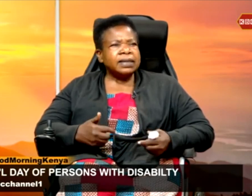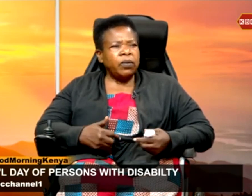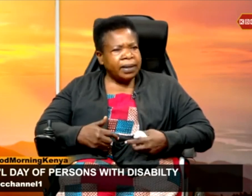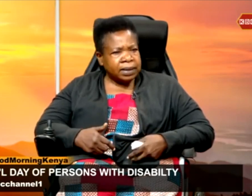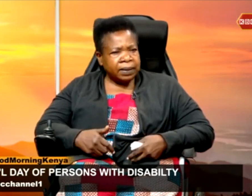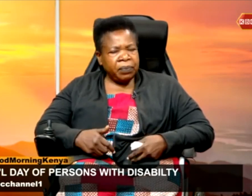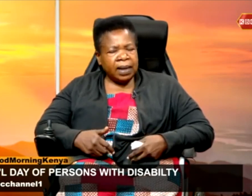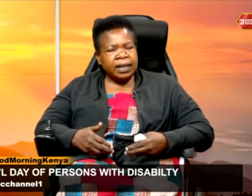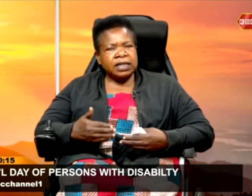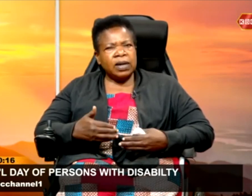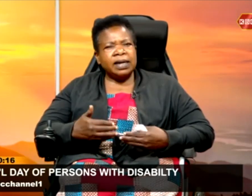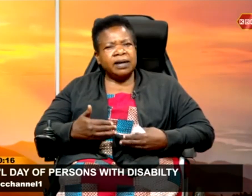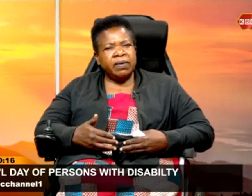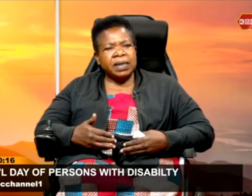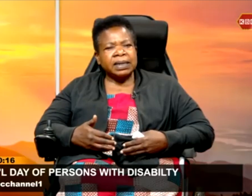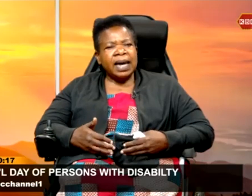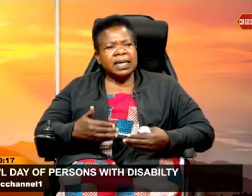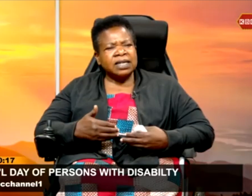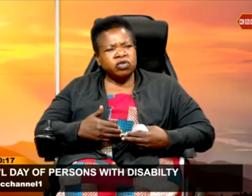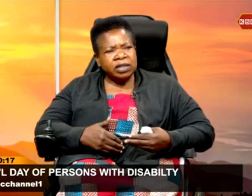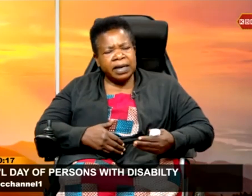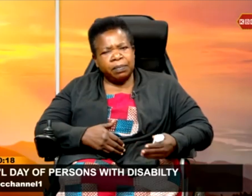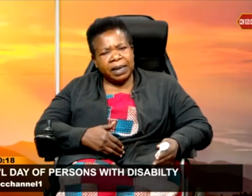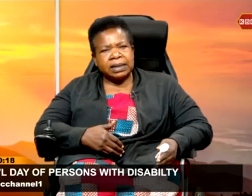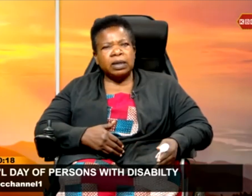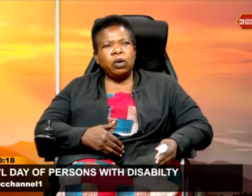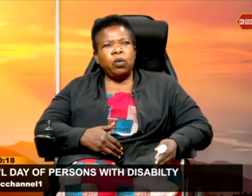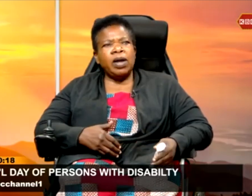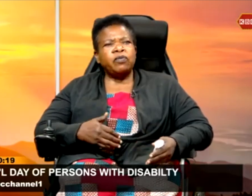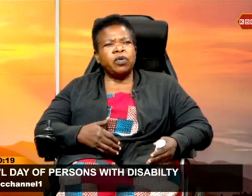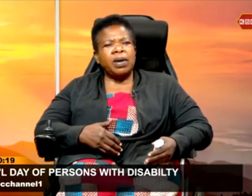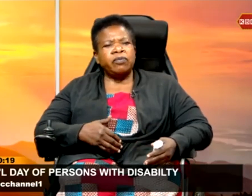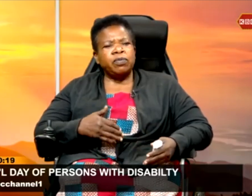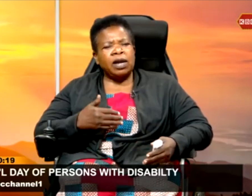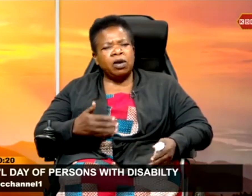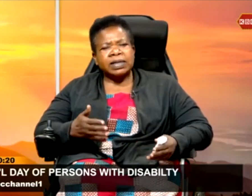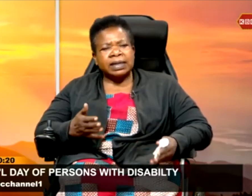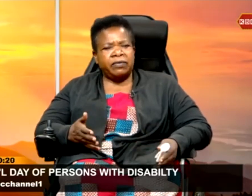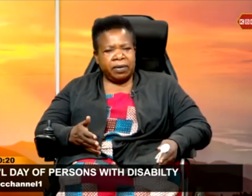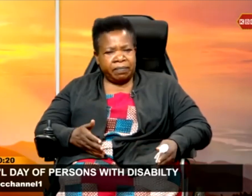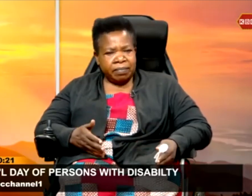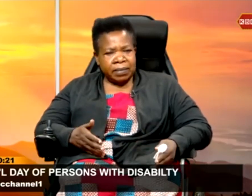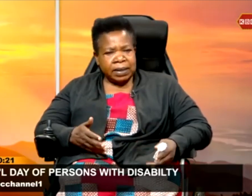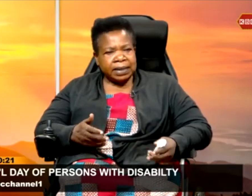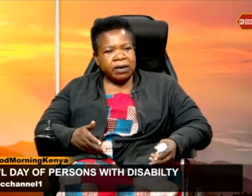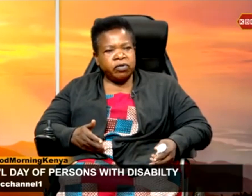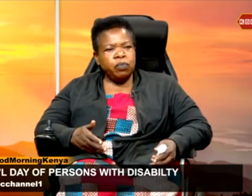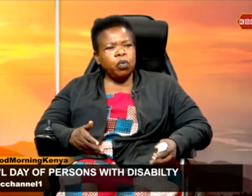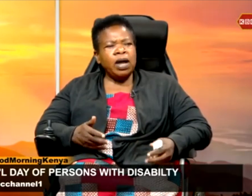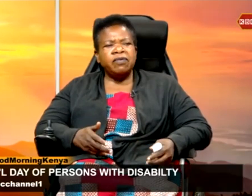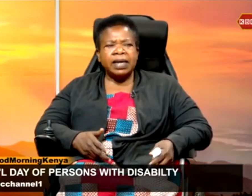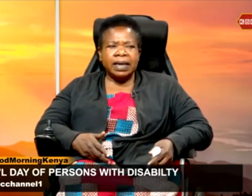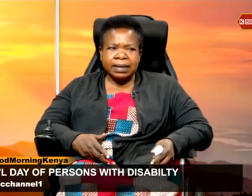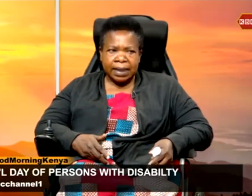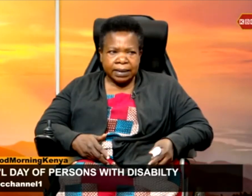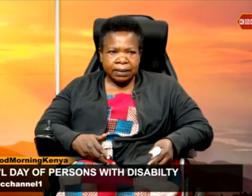we create that awareness, and that is why the government has a structure in place where from the lowest level, in this country,